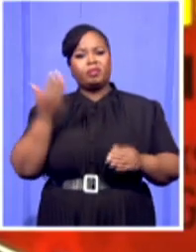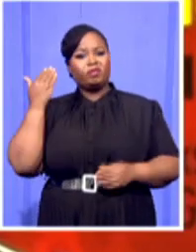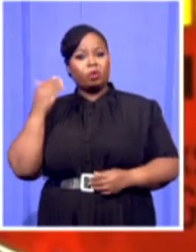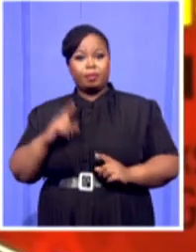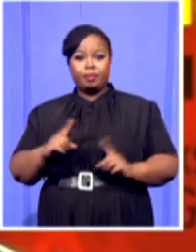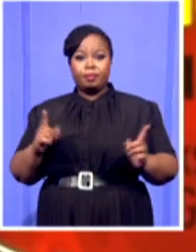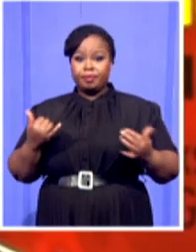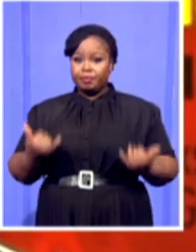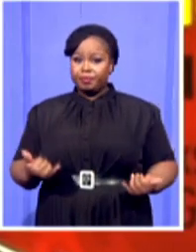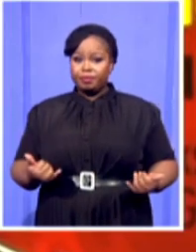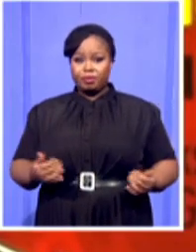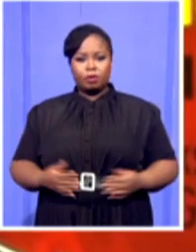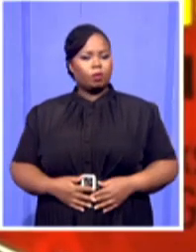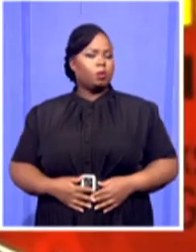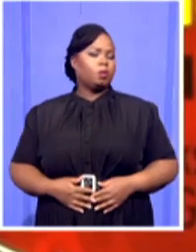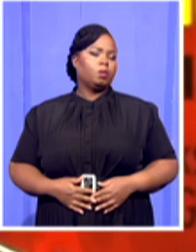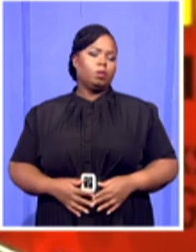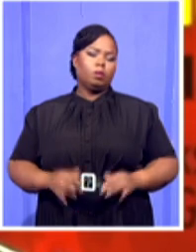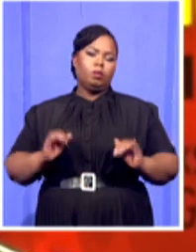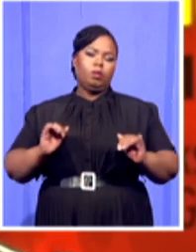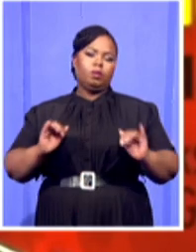Today, they are bleeding.